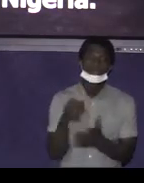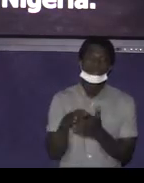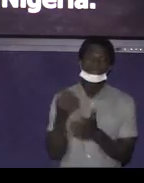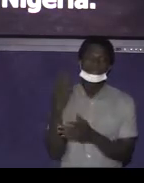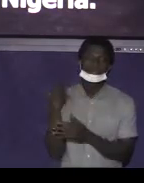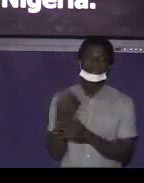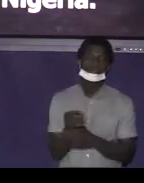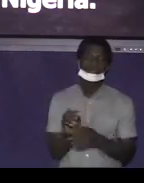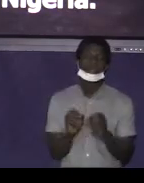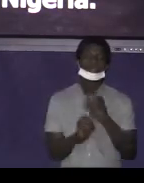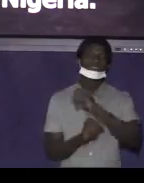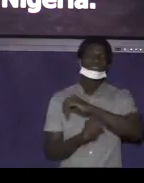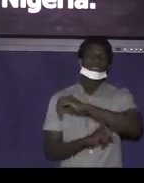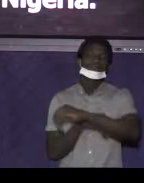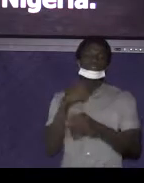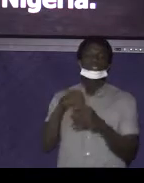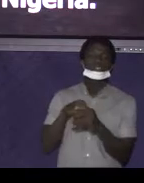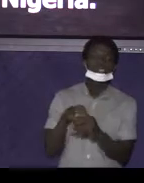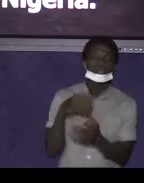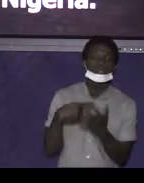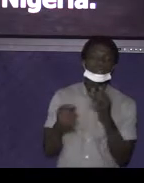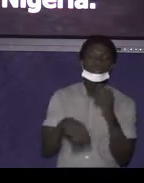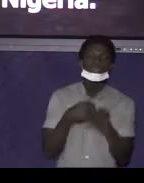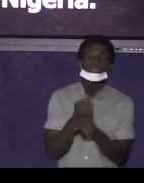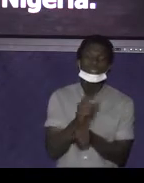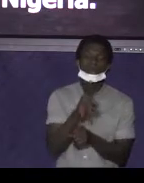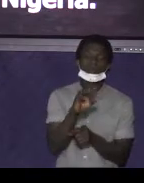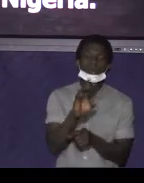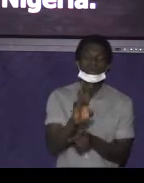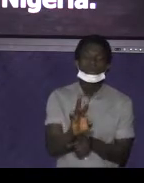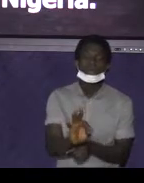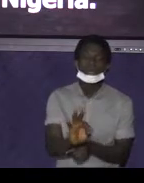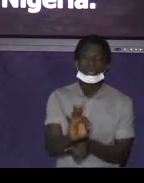1975. ECOWAS was established in what year?